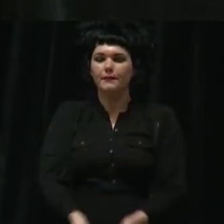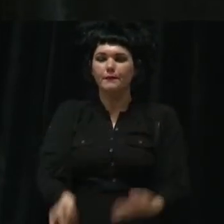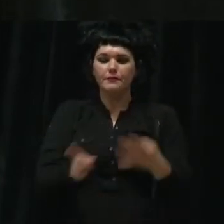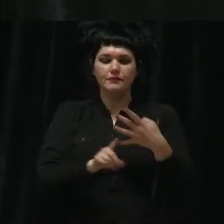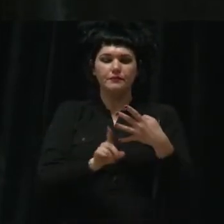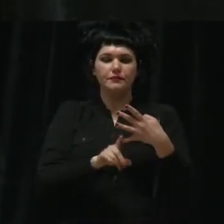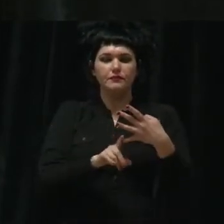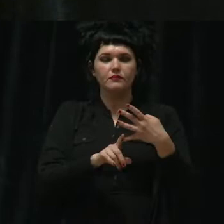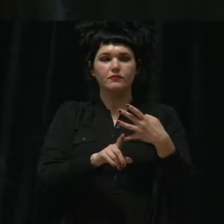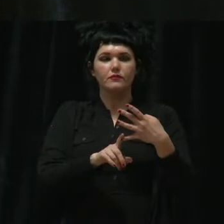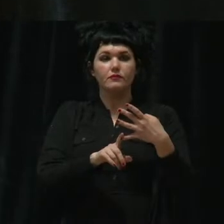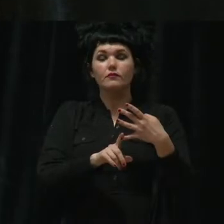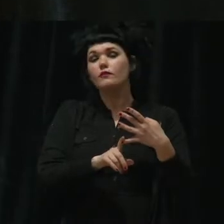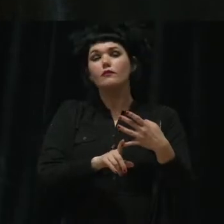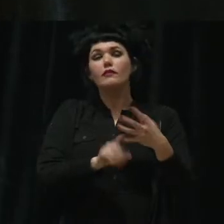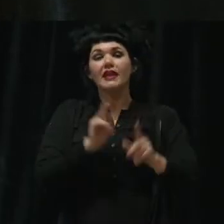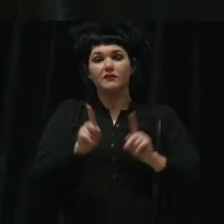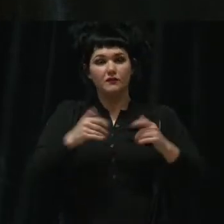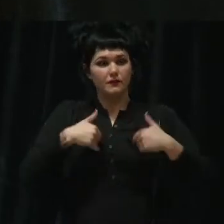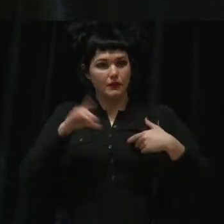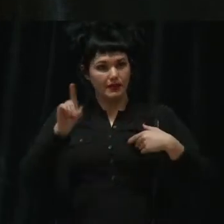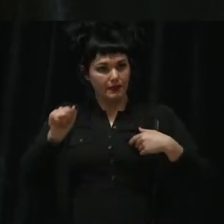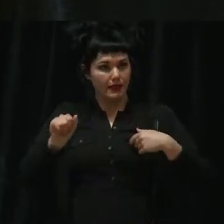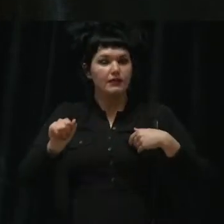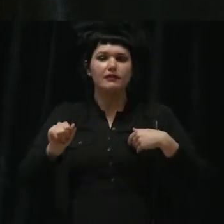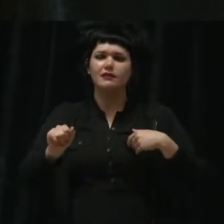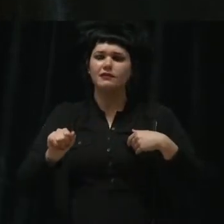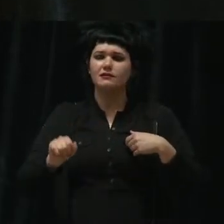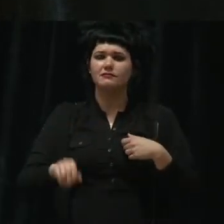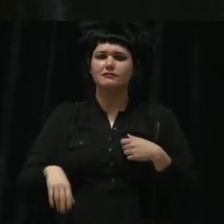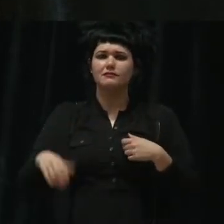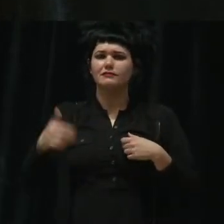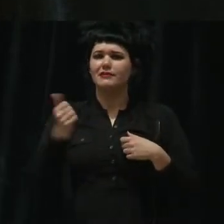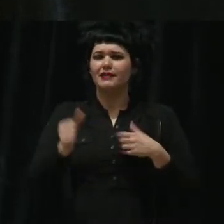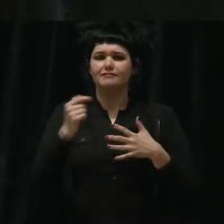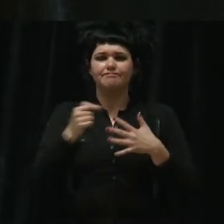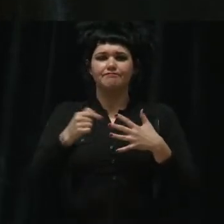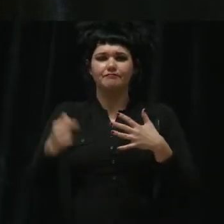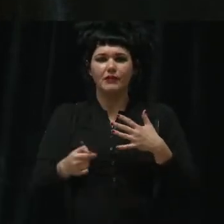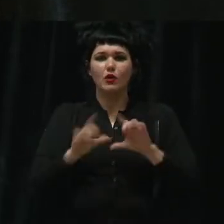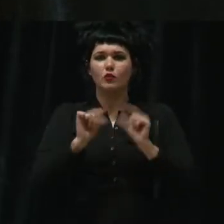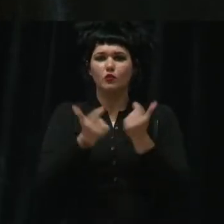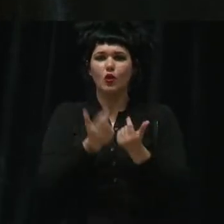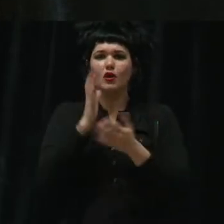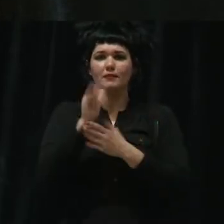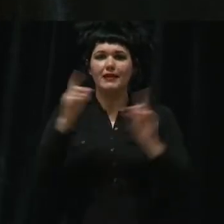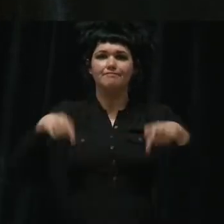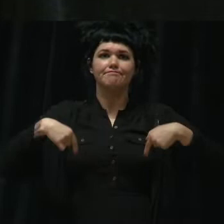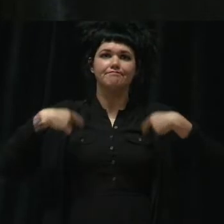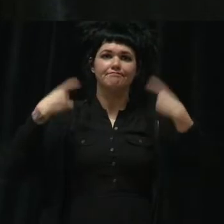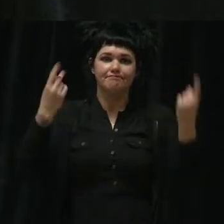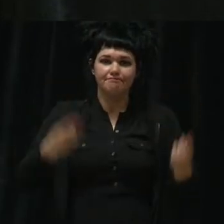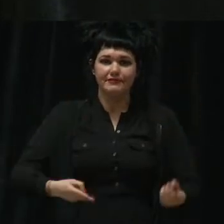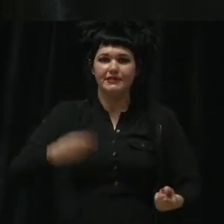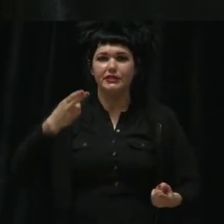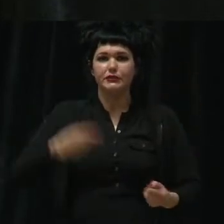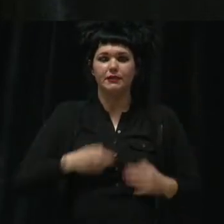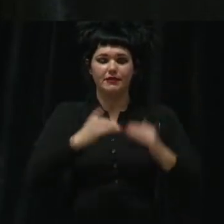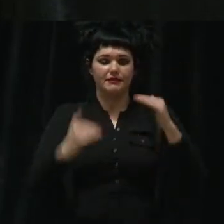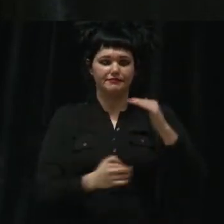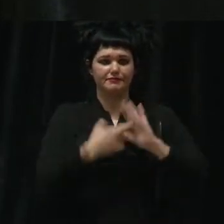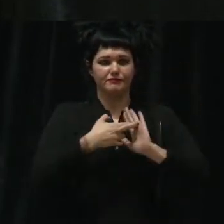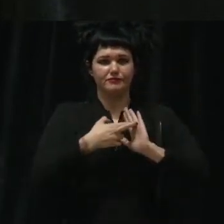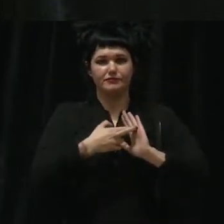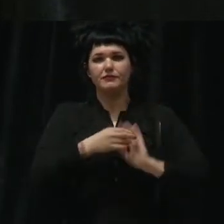individuals with disabilities. Any group that had traditionally been marginalized or underrepresented tended to have